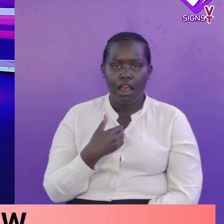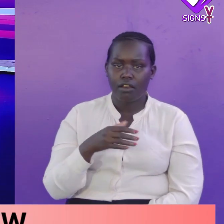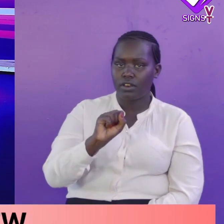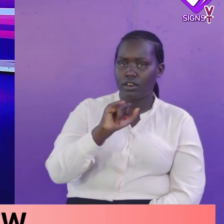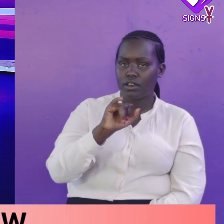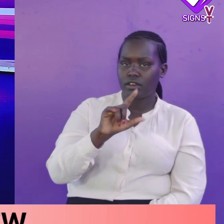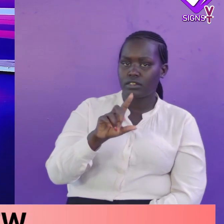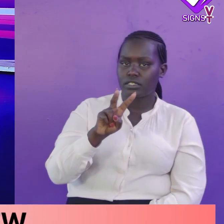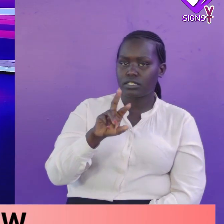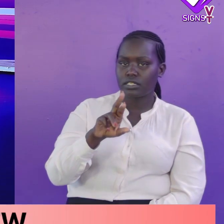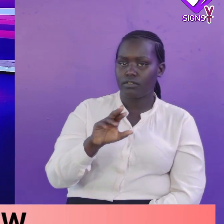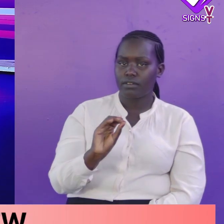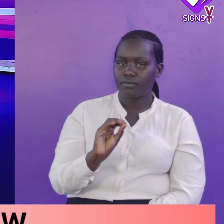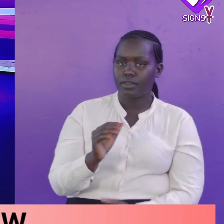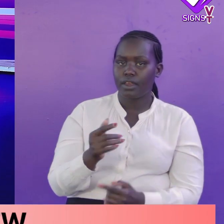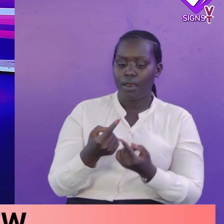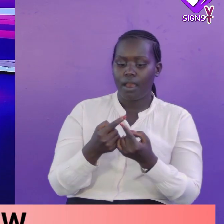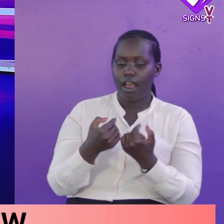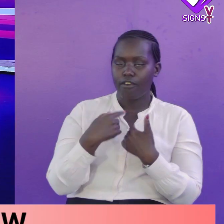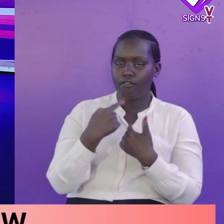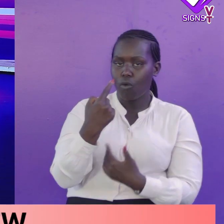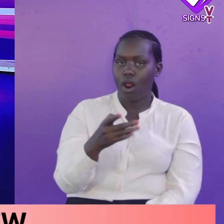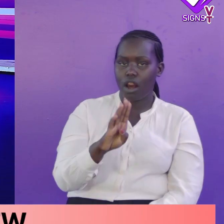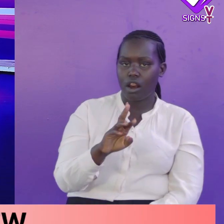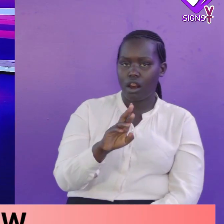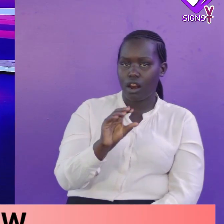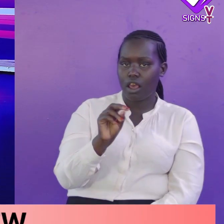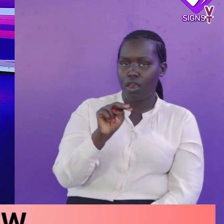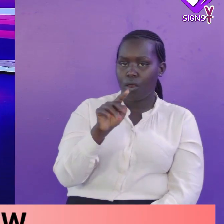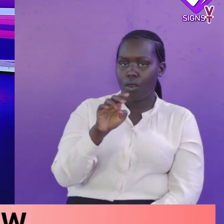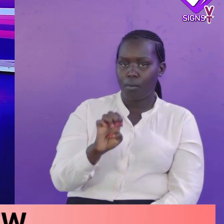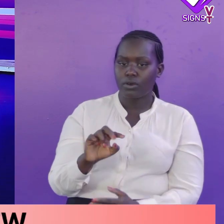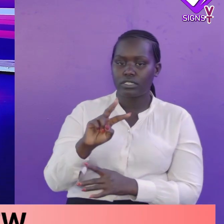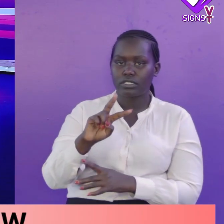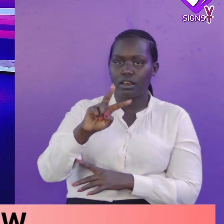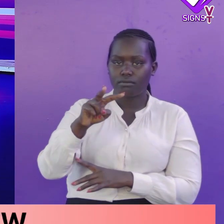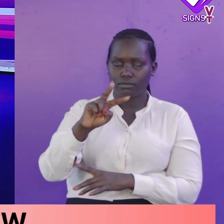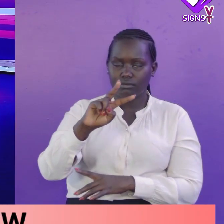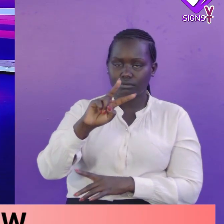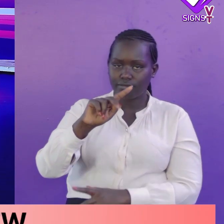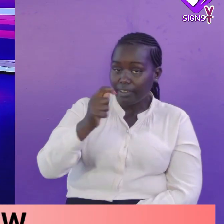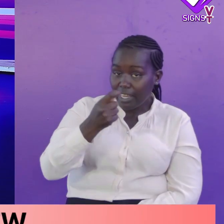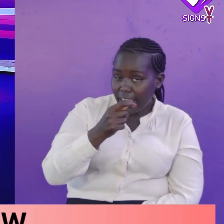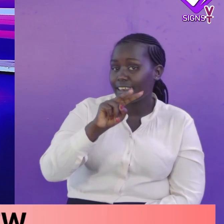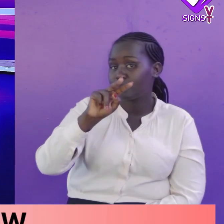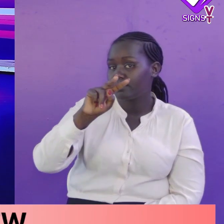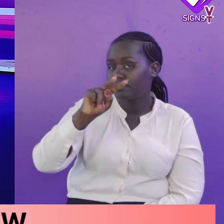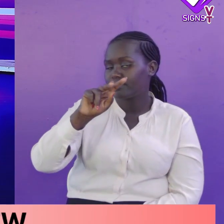silver medal, and they have 1 bronze. Then Kenya comes second with 2 gold